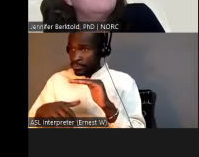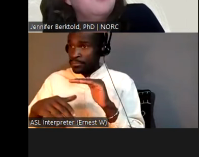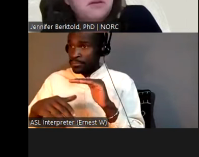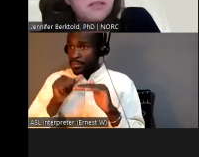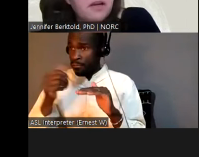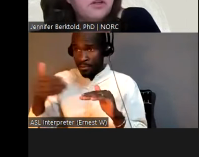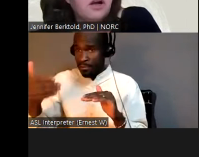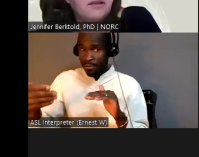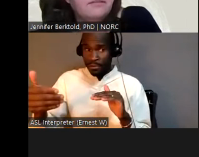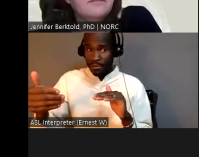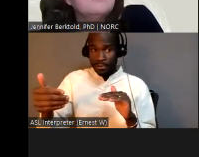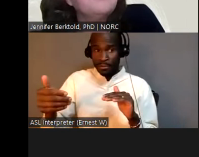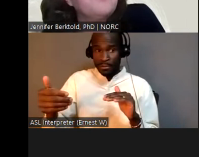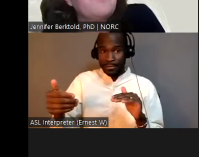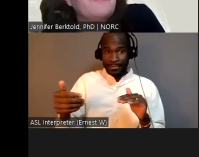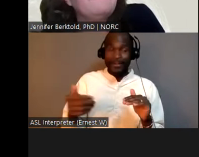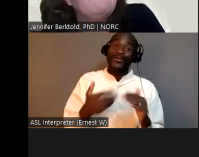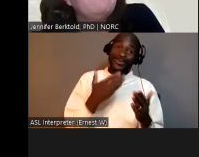No one who's never gone.